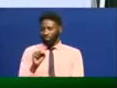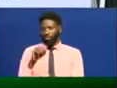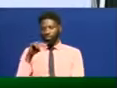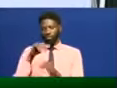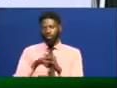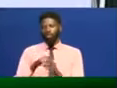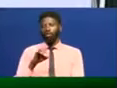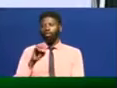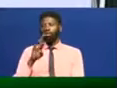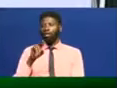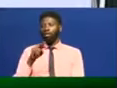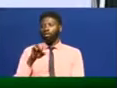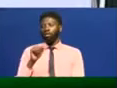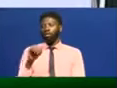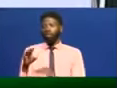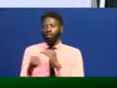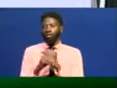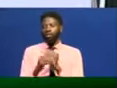have five boys